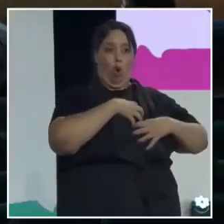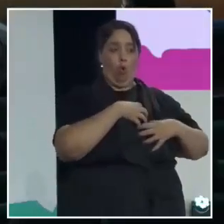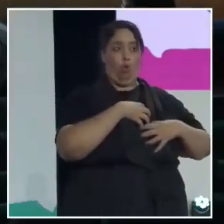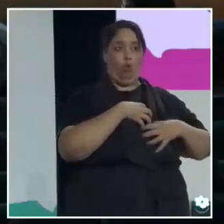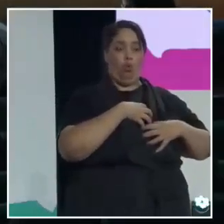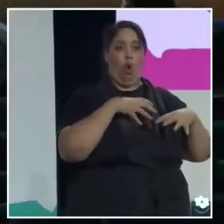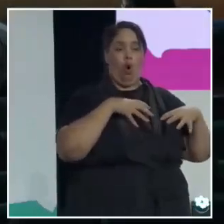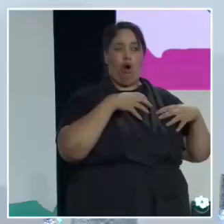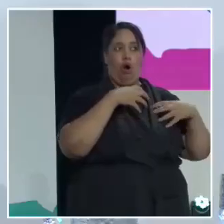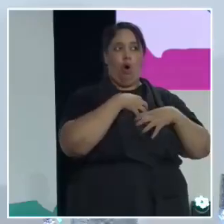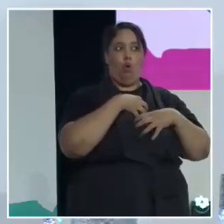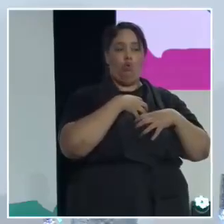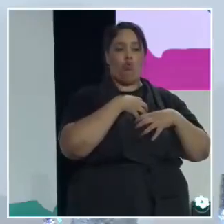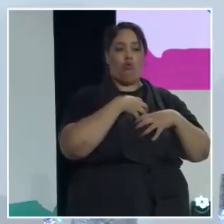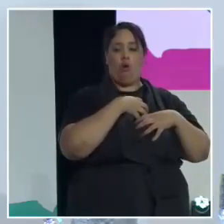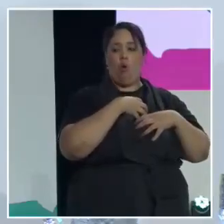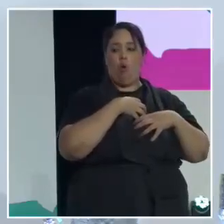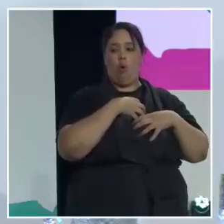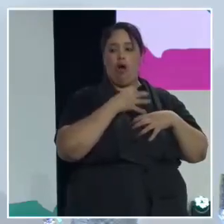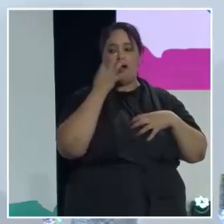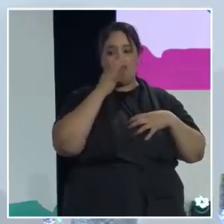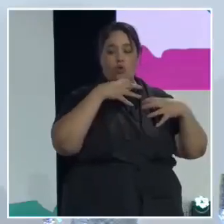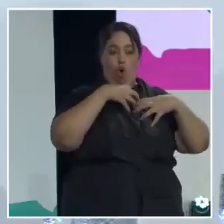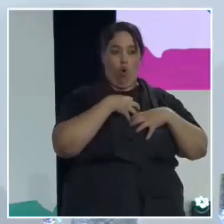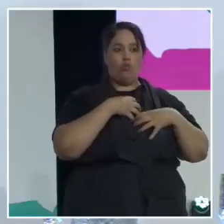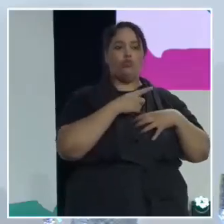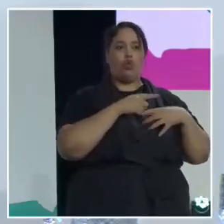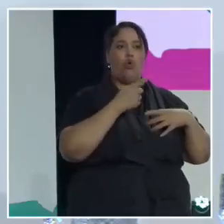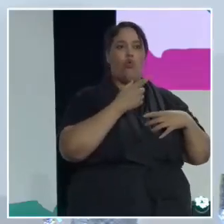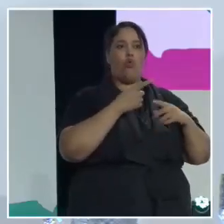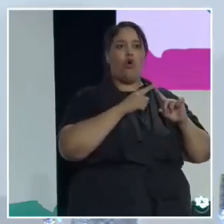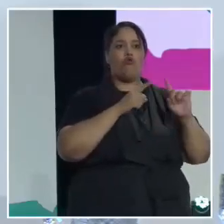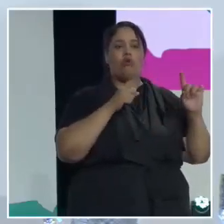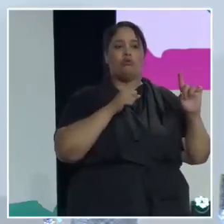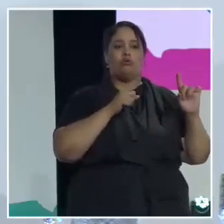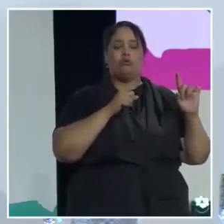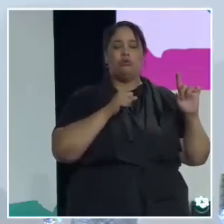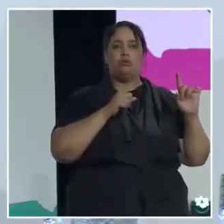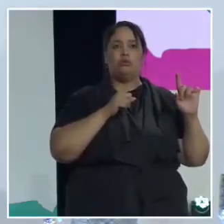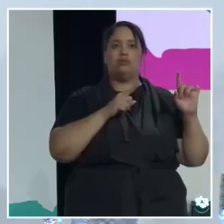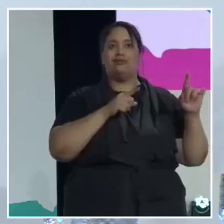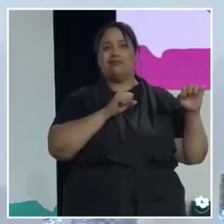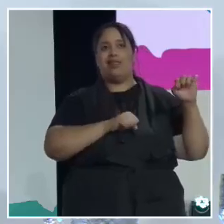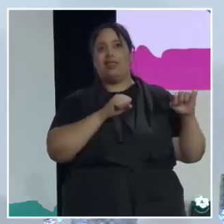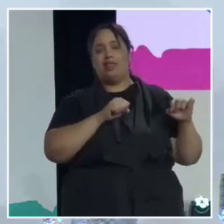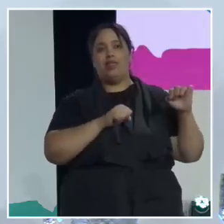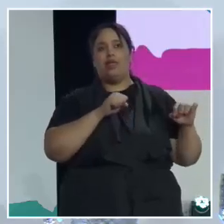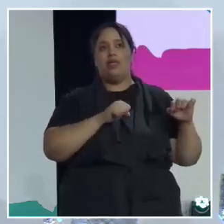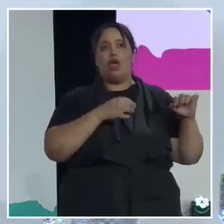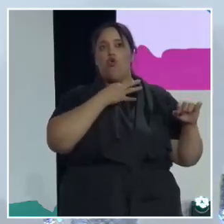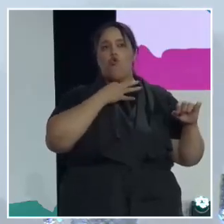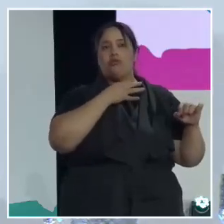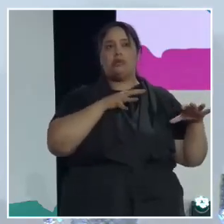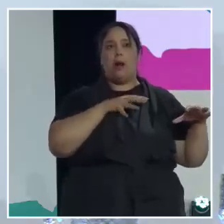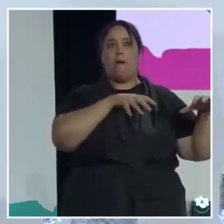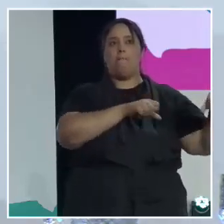from directives from the government, which can orient them to take some risk. But also